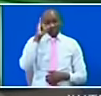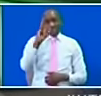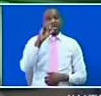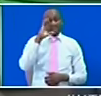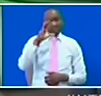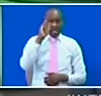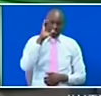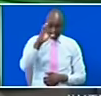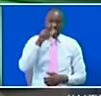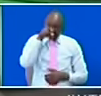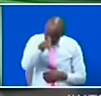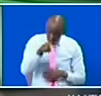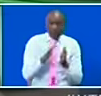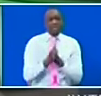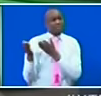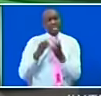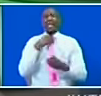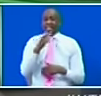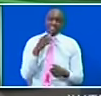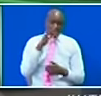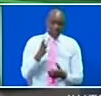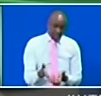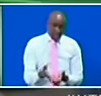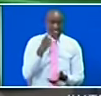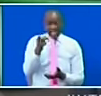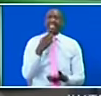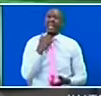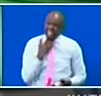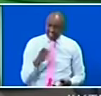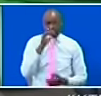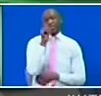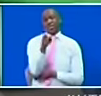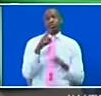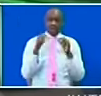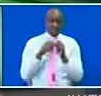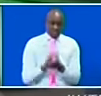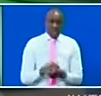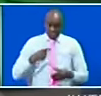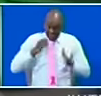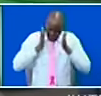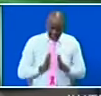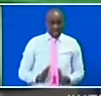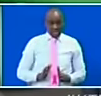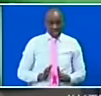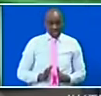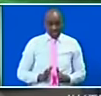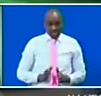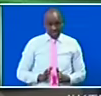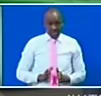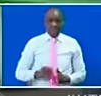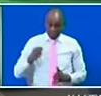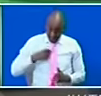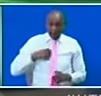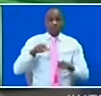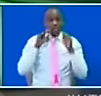because that amounted to incitement, that amounted to hate speech, and I personally, we just wait